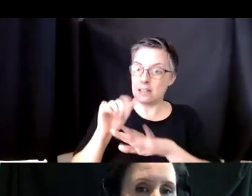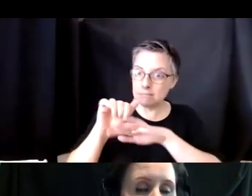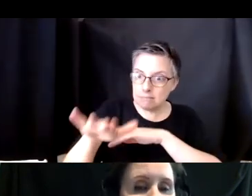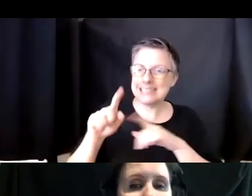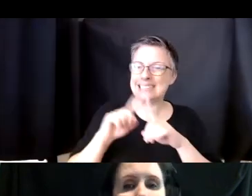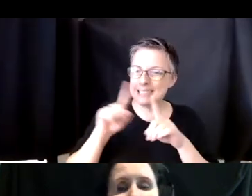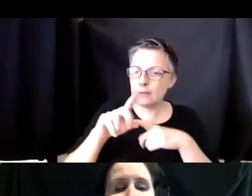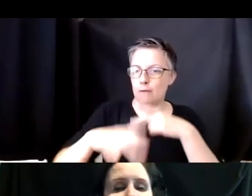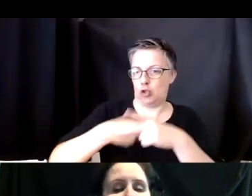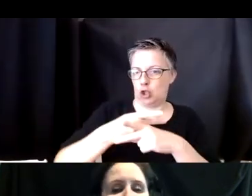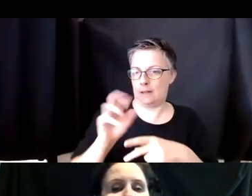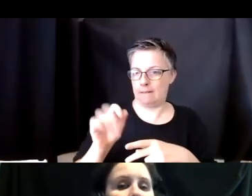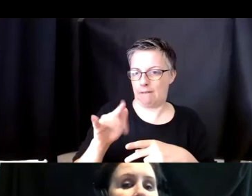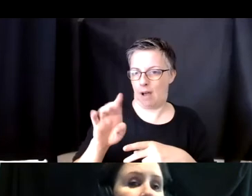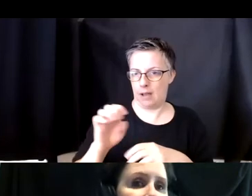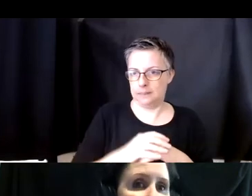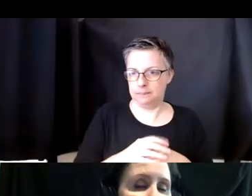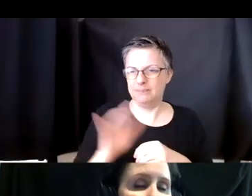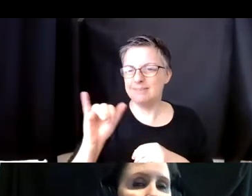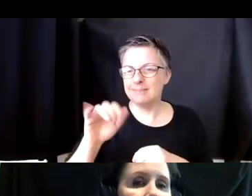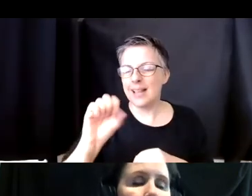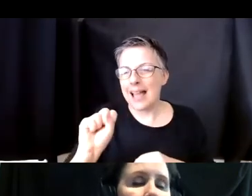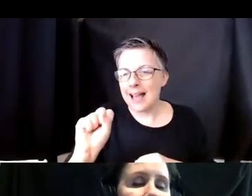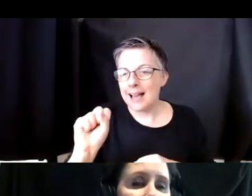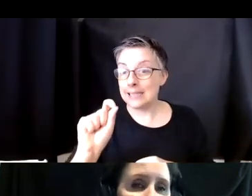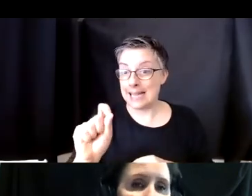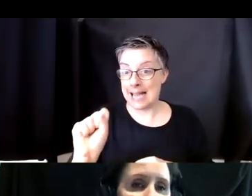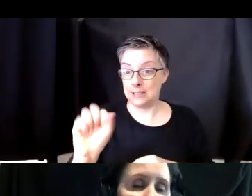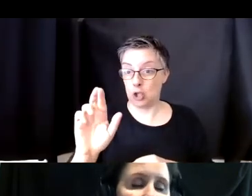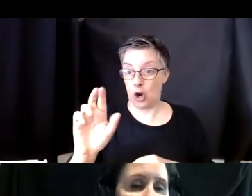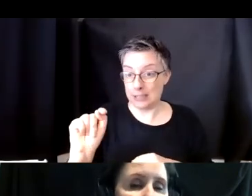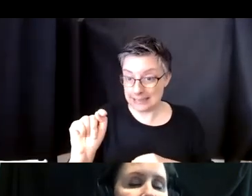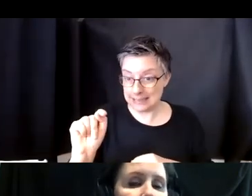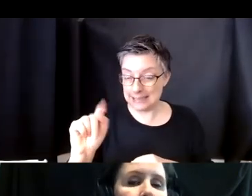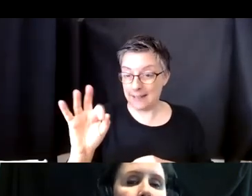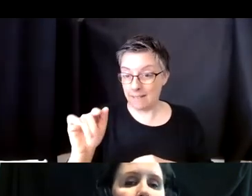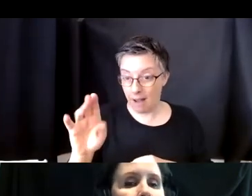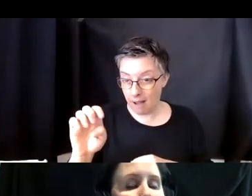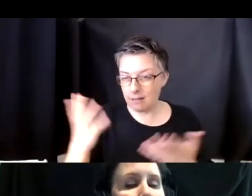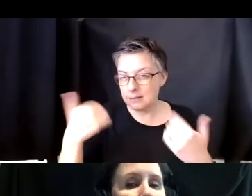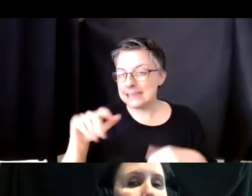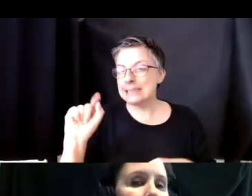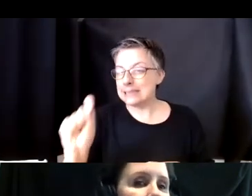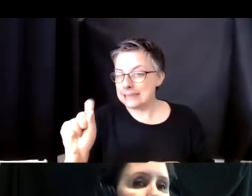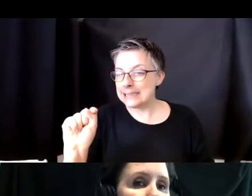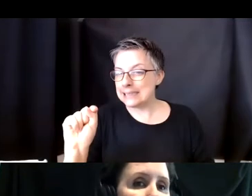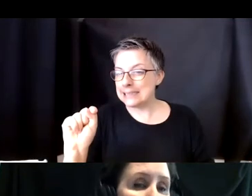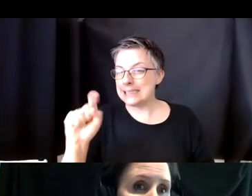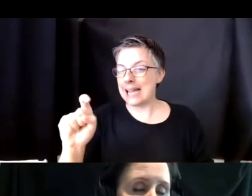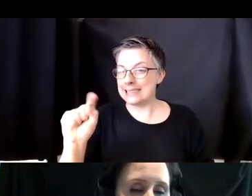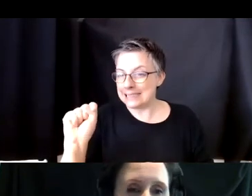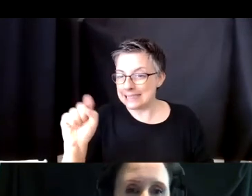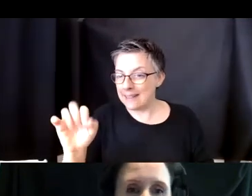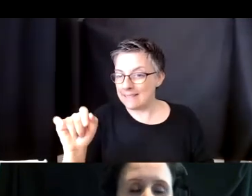file. Okay? Like an SRT file or a TXT file. Sometimes they can put it into a